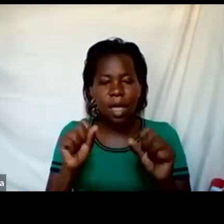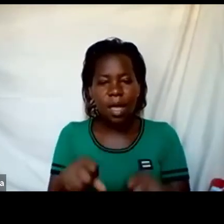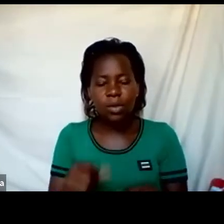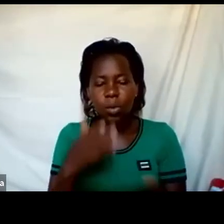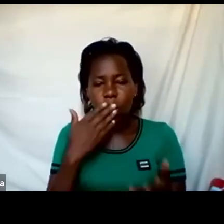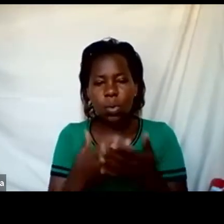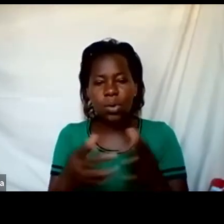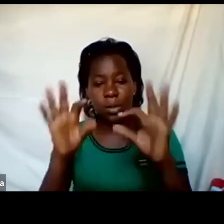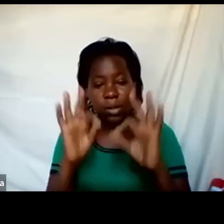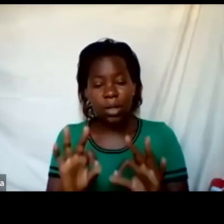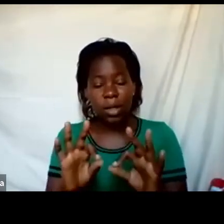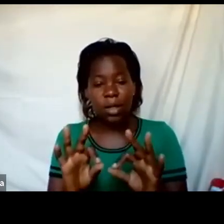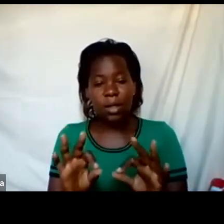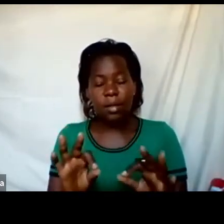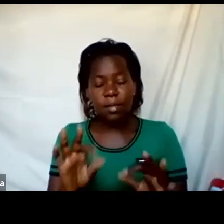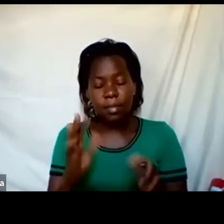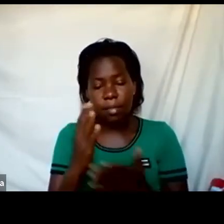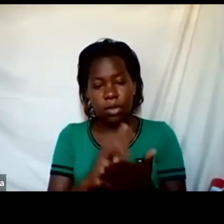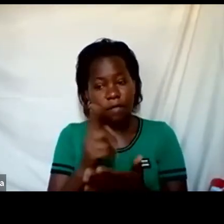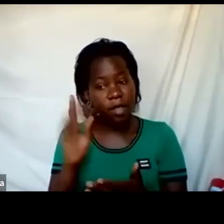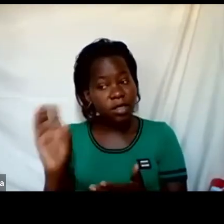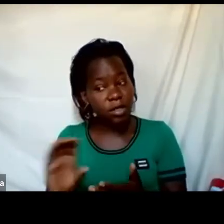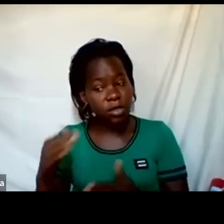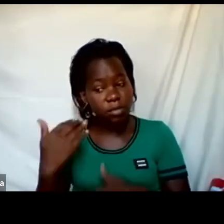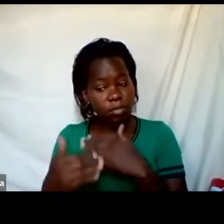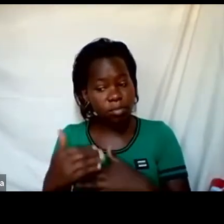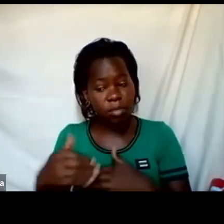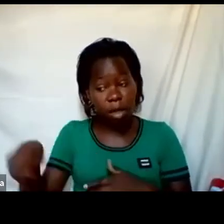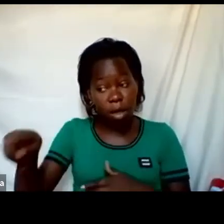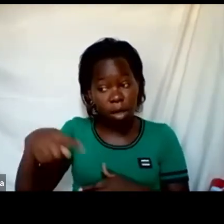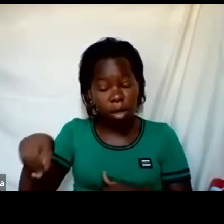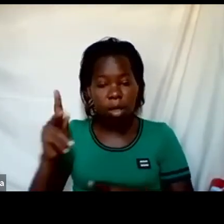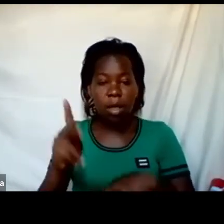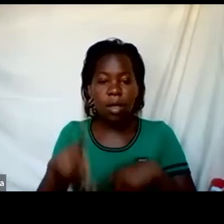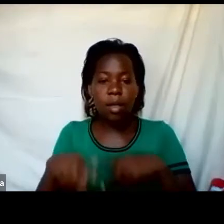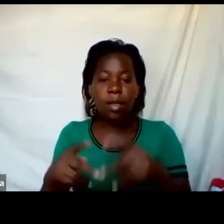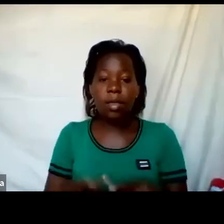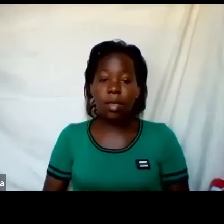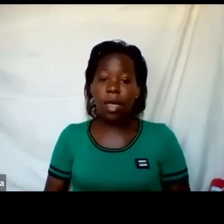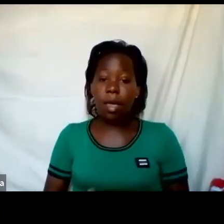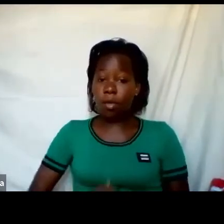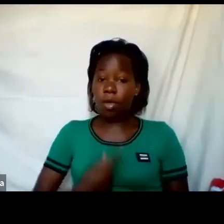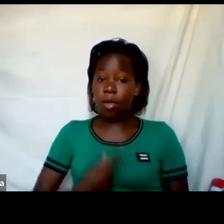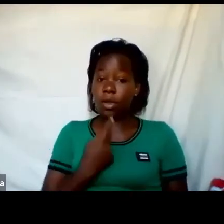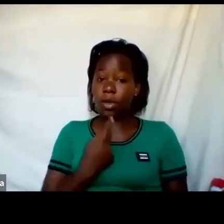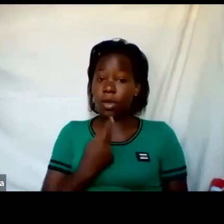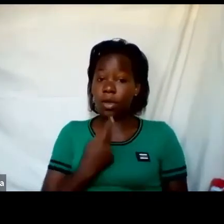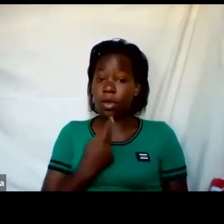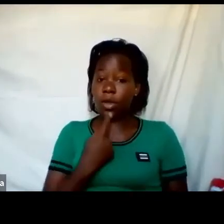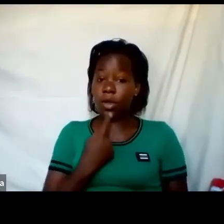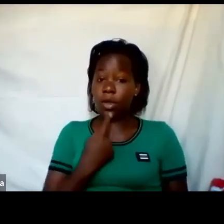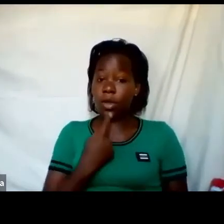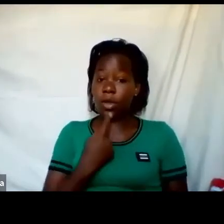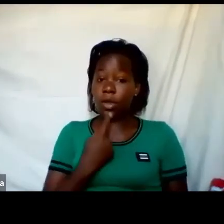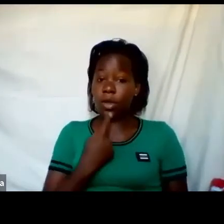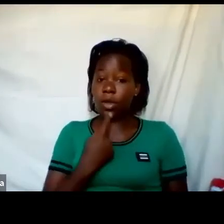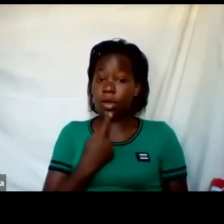Because your first customers are the people around. I'm bold to say that our first customers for that wine were